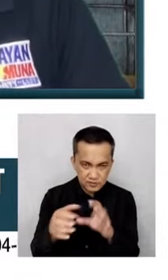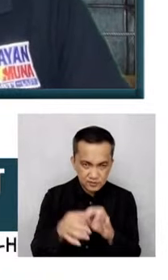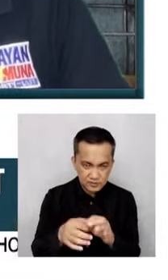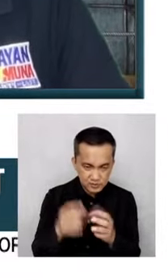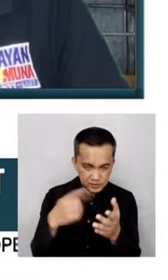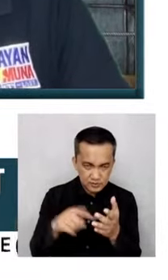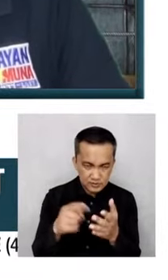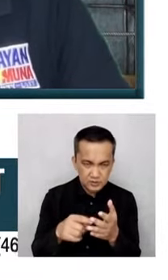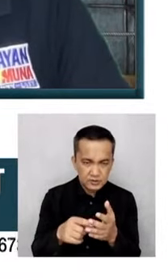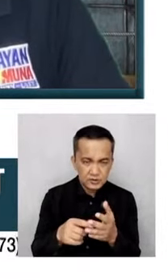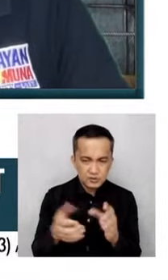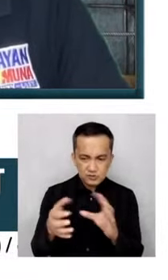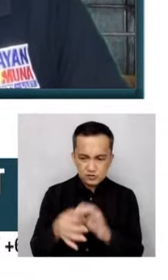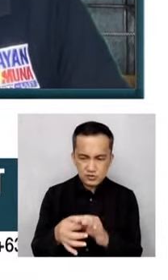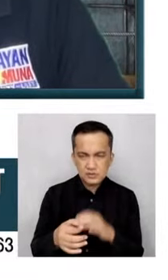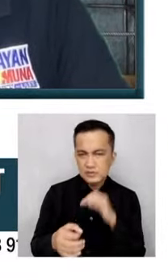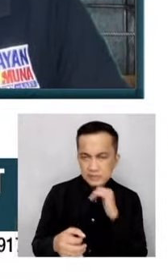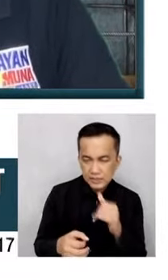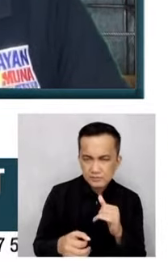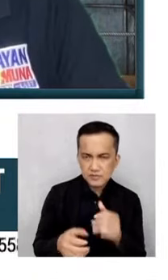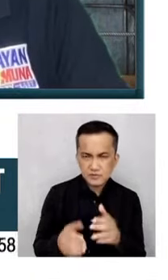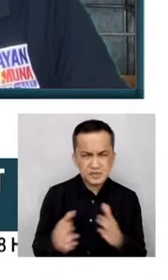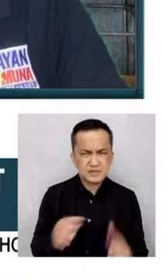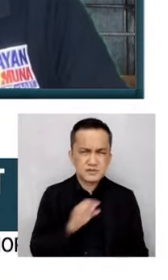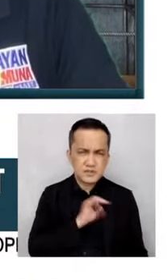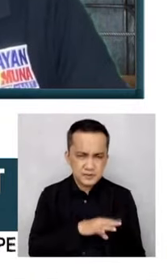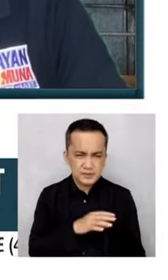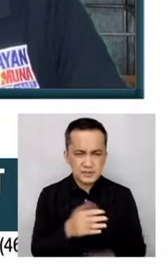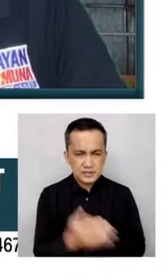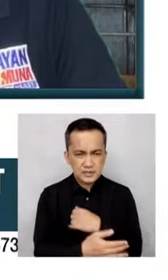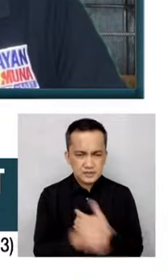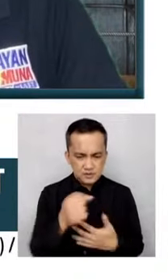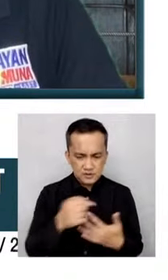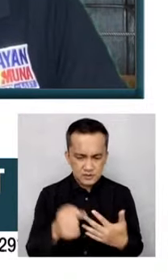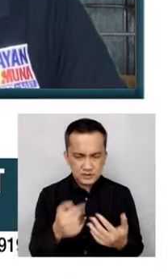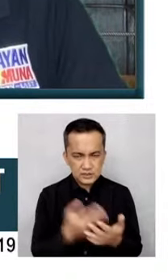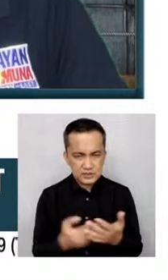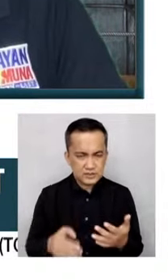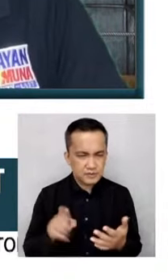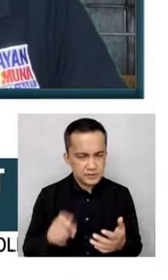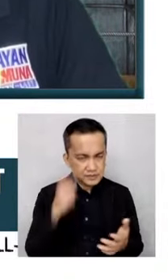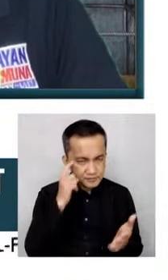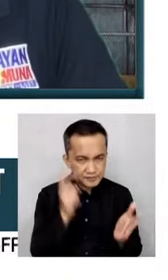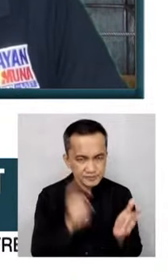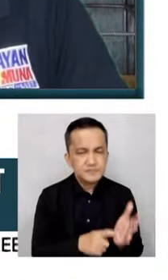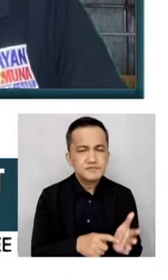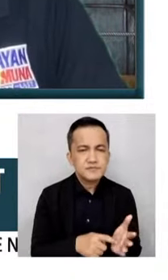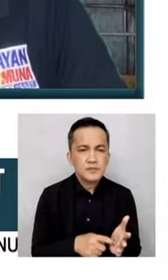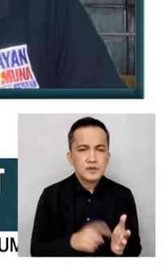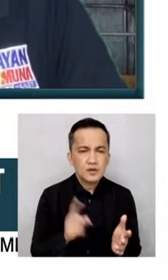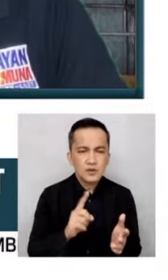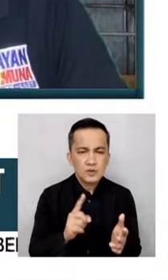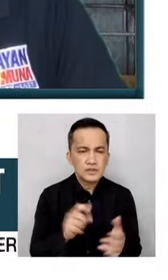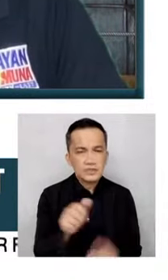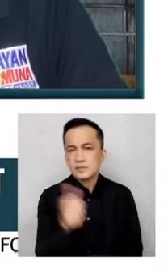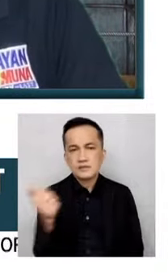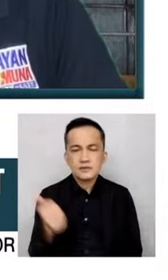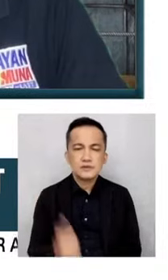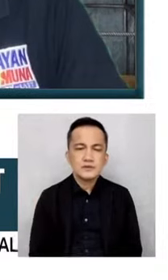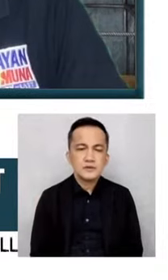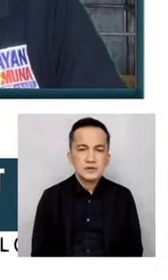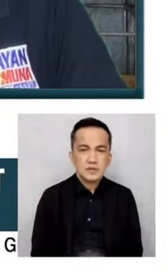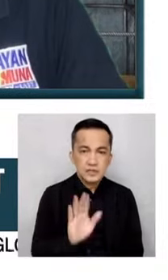benefit the country. But we have these things that we have to contend with. So the question now is, what yes. is the alternative in your